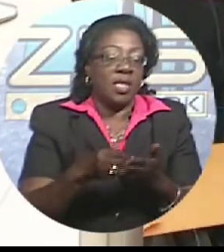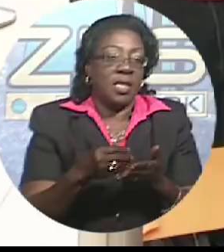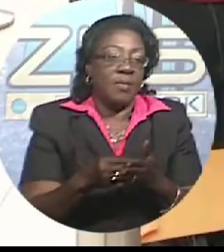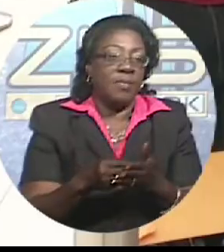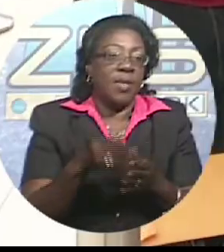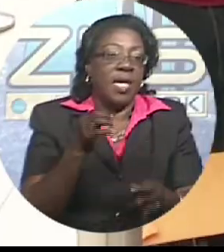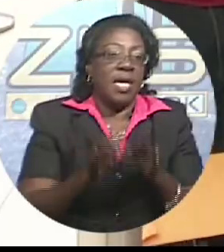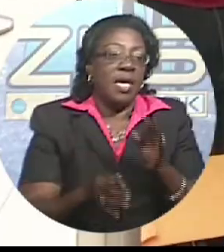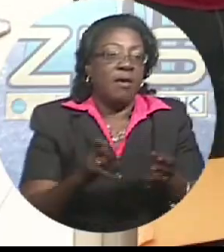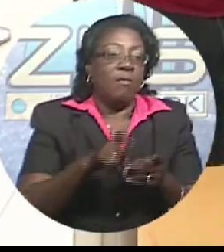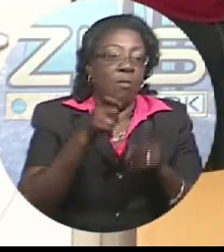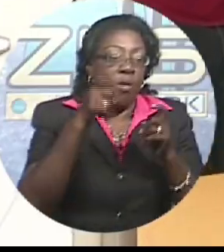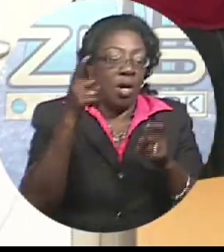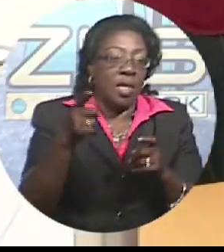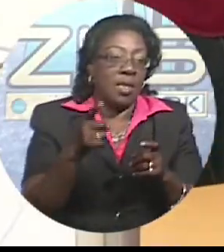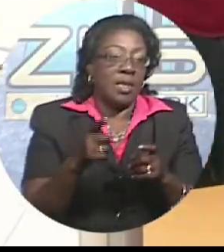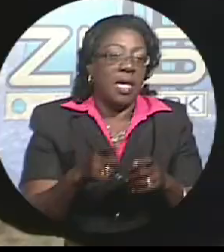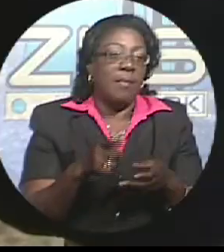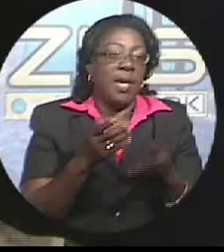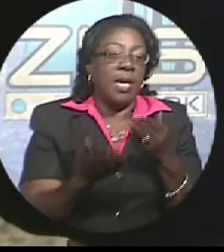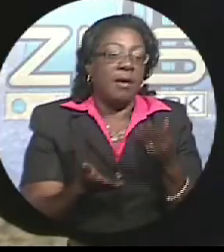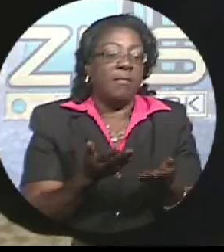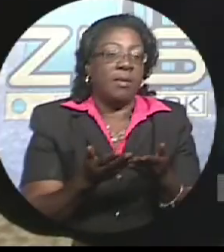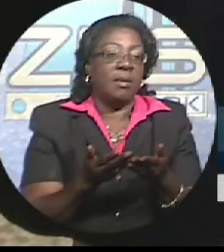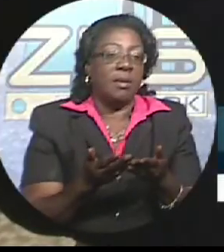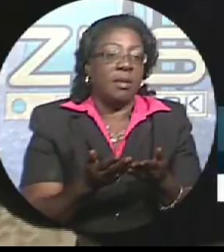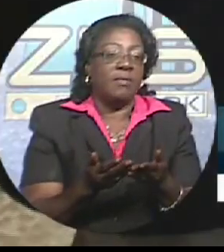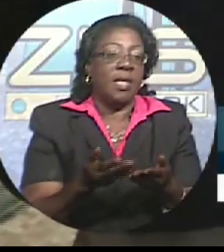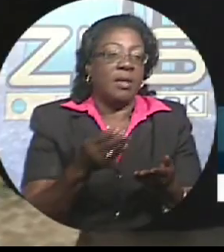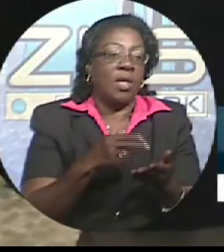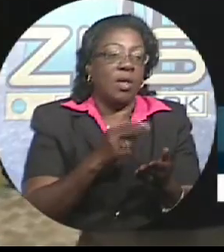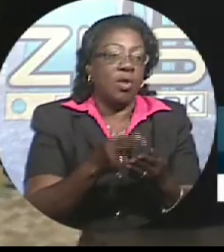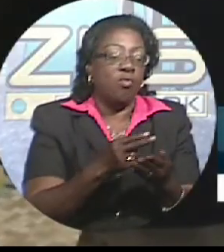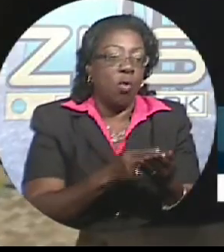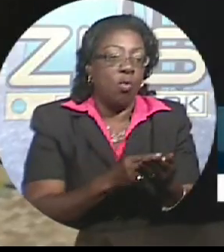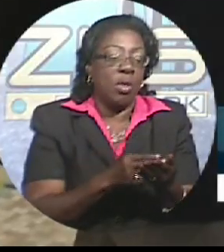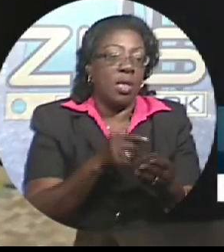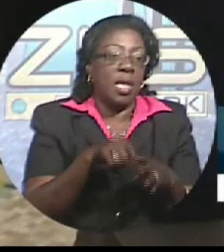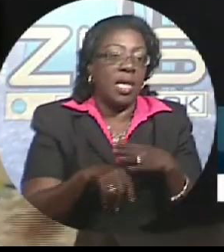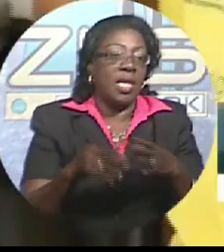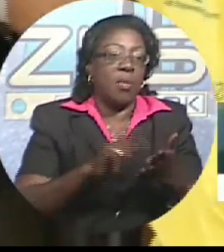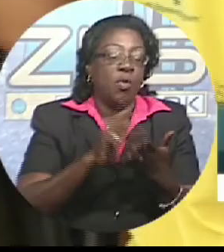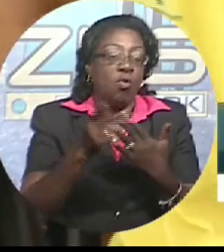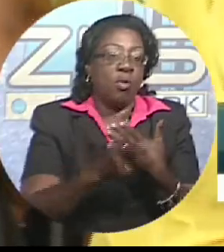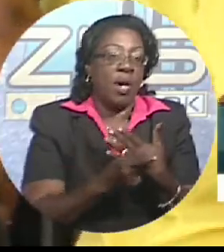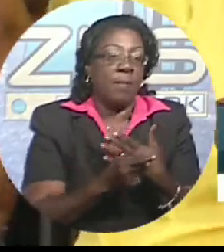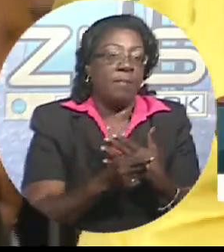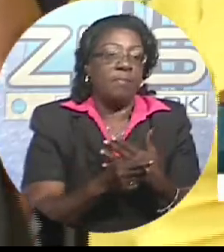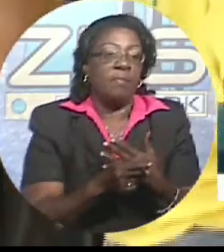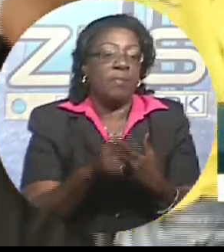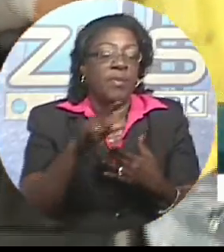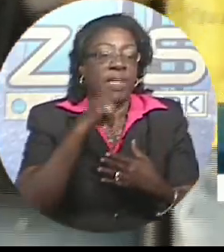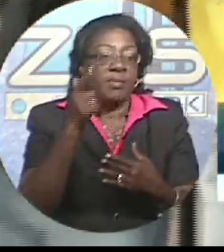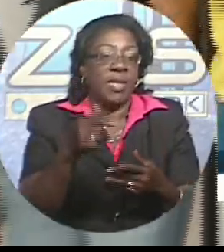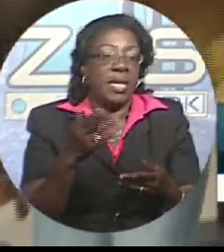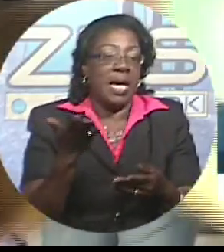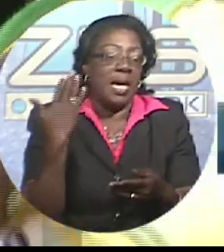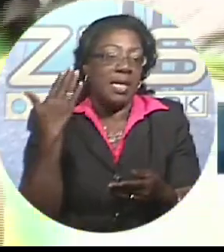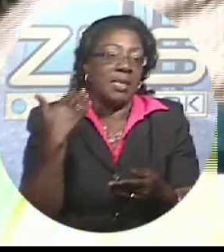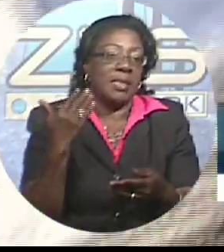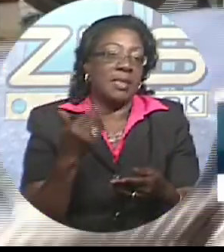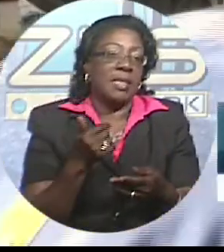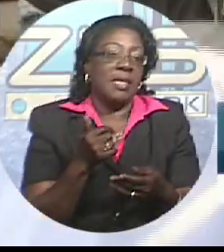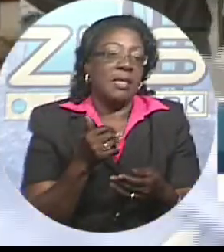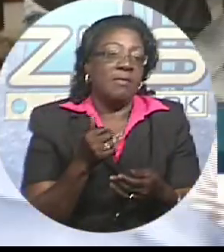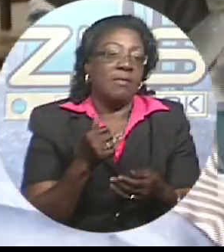these students might have missed out on had they not enrolled in the Youth Empowerment Program. President and CEO Delano Monroe has spent the last 15 years working